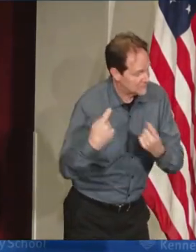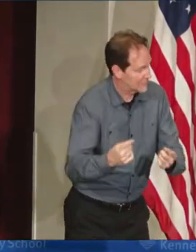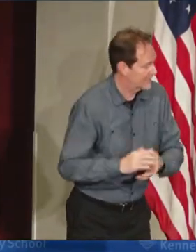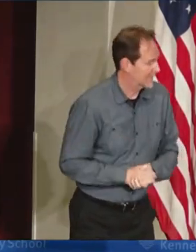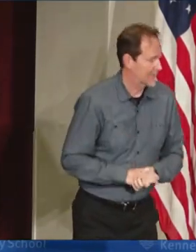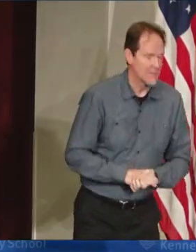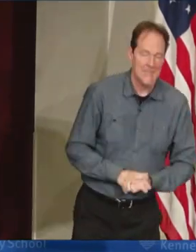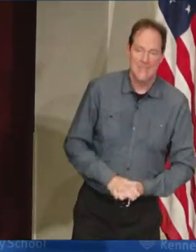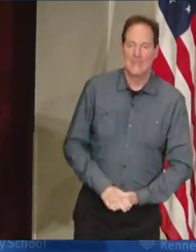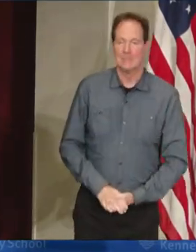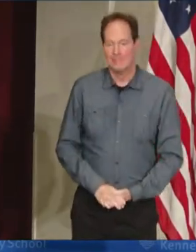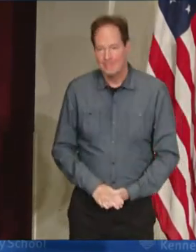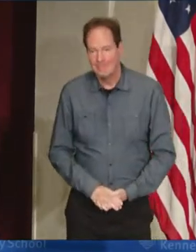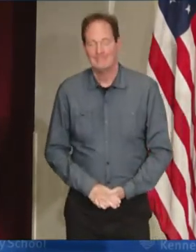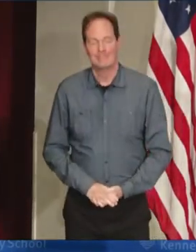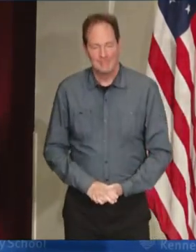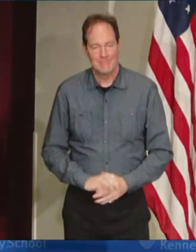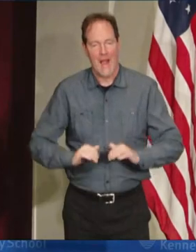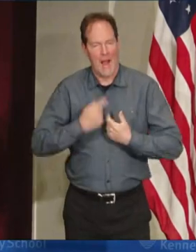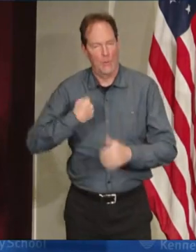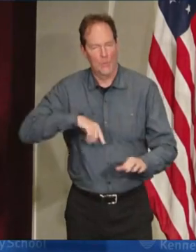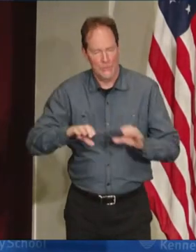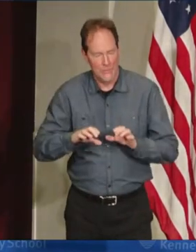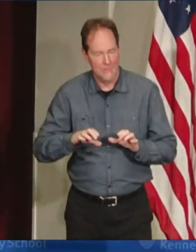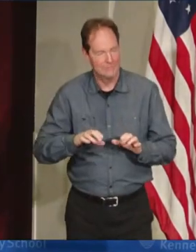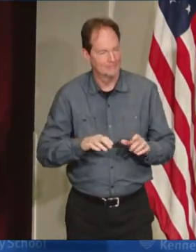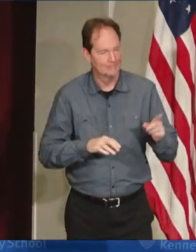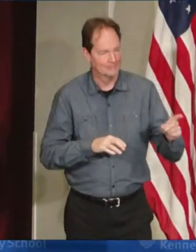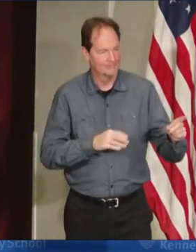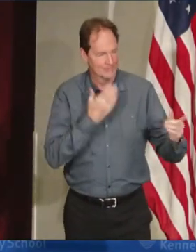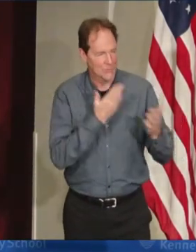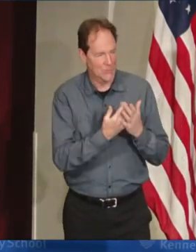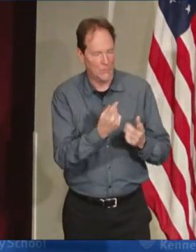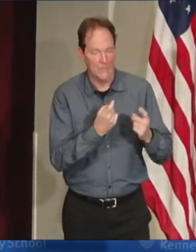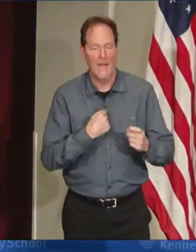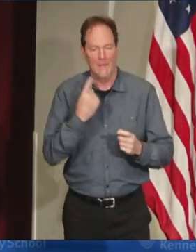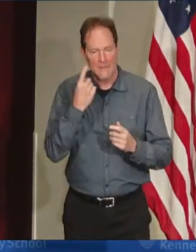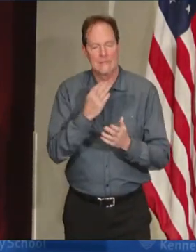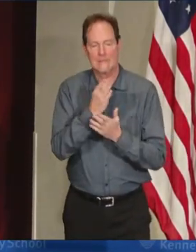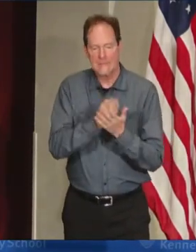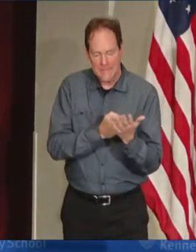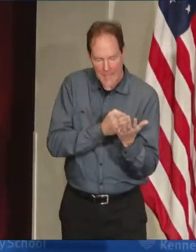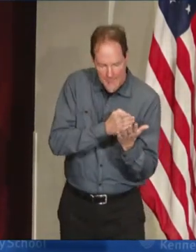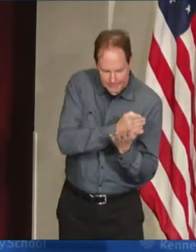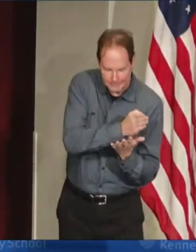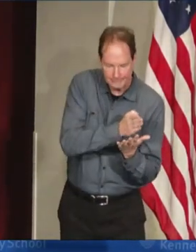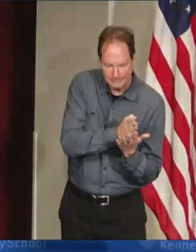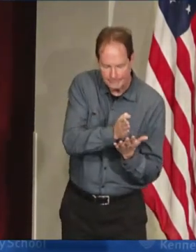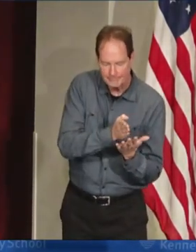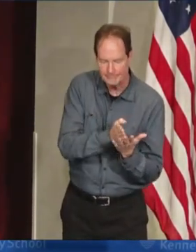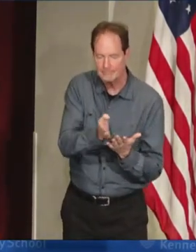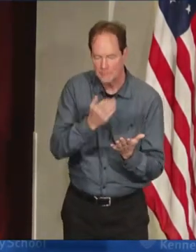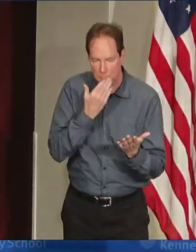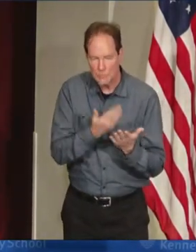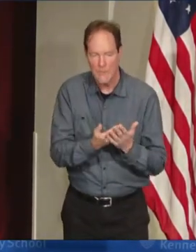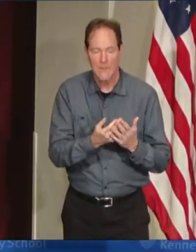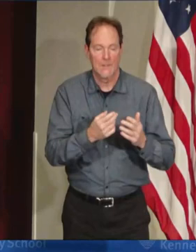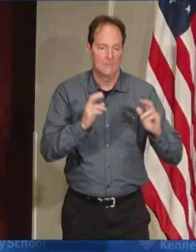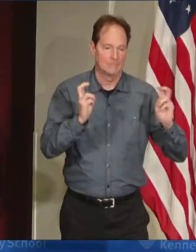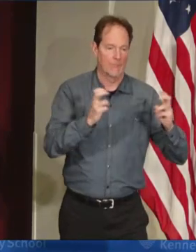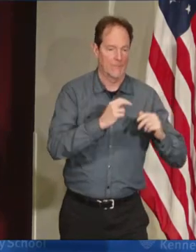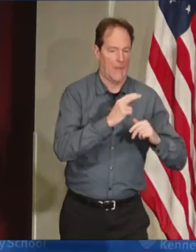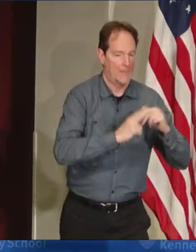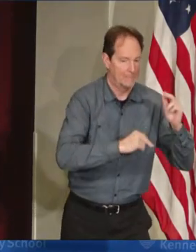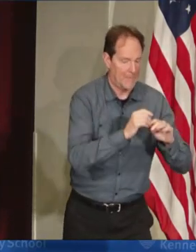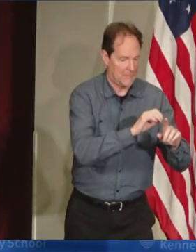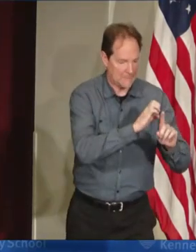How are we doing? Very good question. I think in some areas we're doing really well. I think in the built environment,